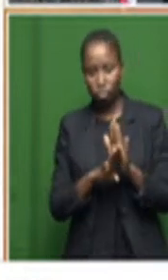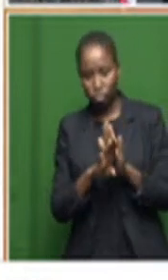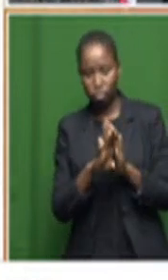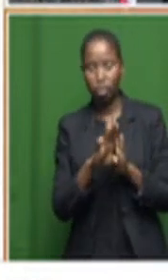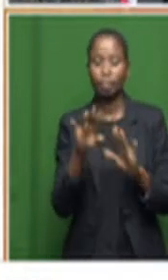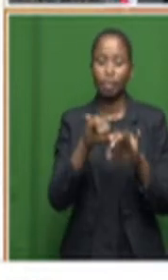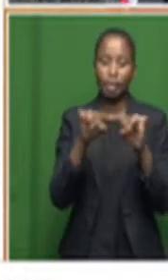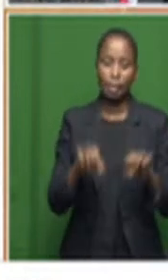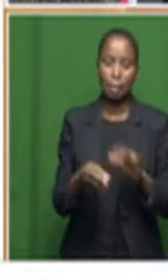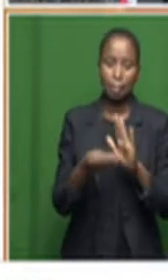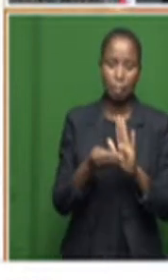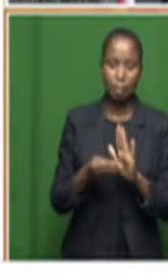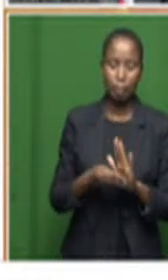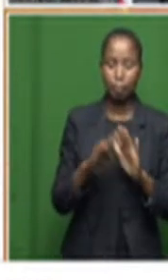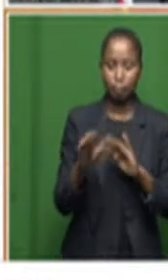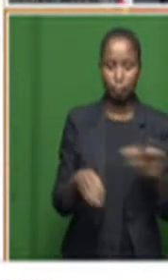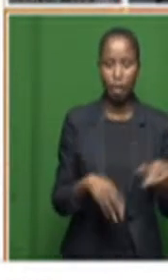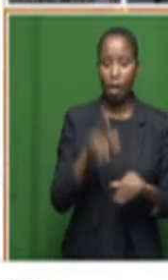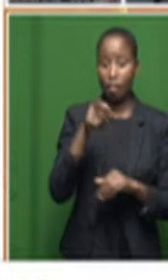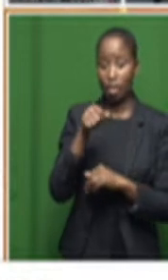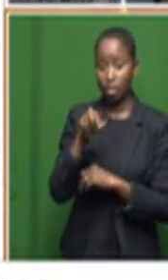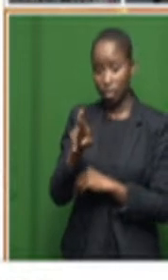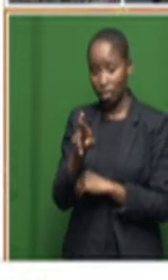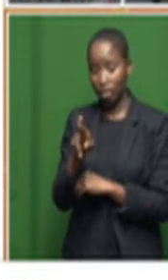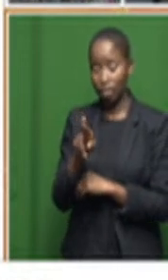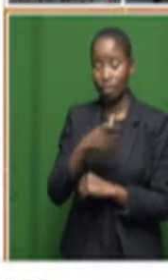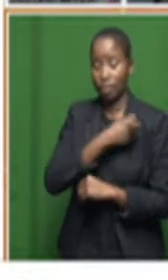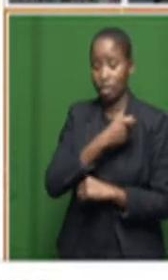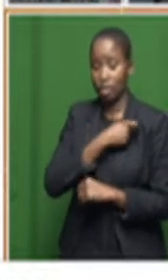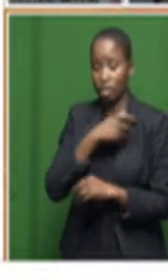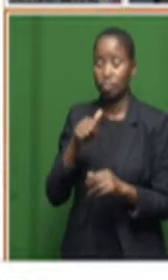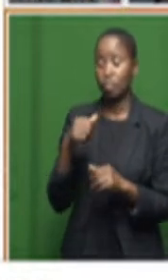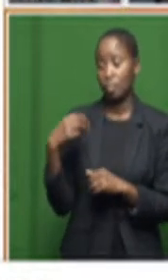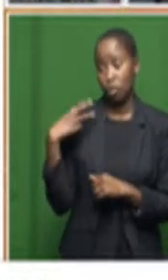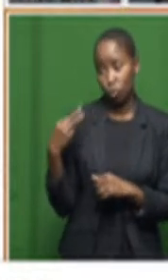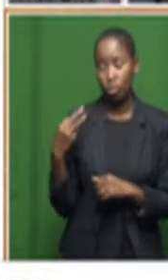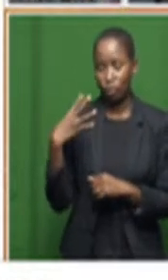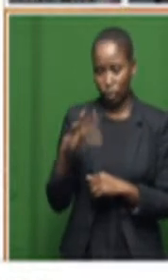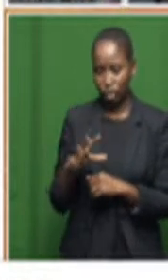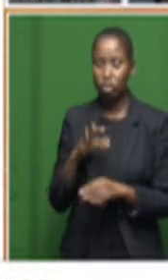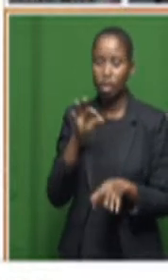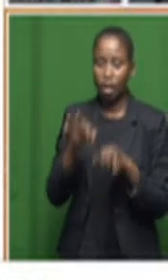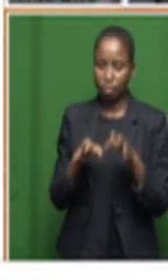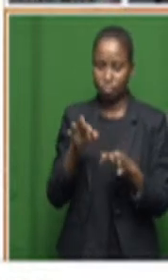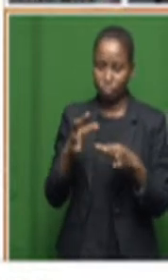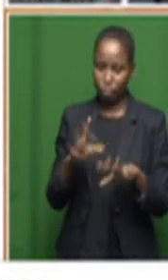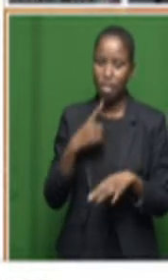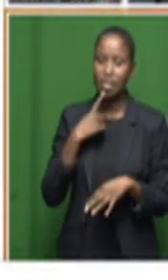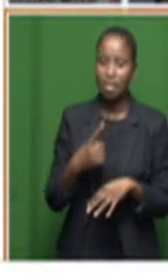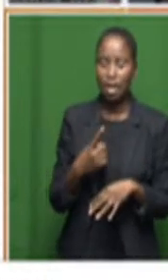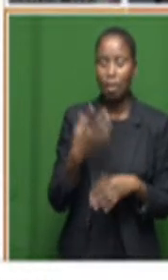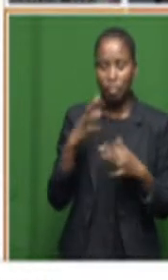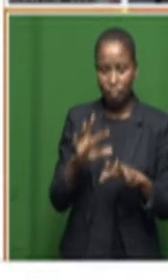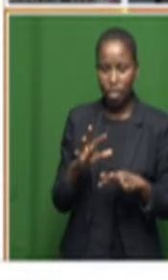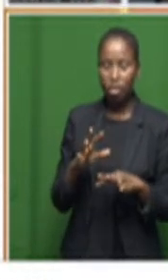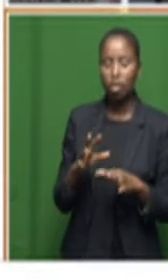now. Pfizer vaccines, the Honourable Minister has explained this already. that we have